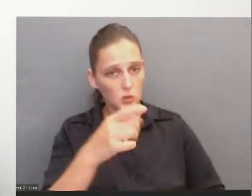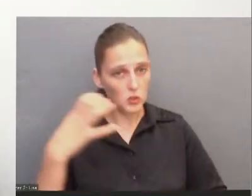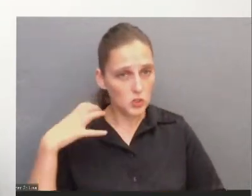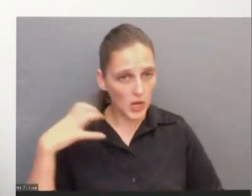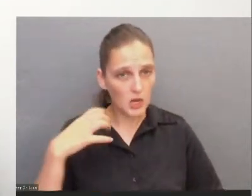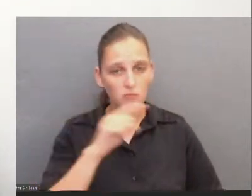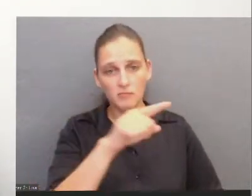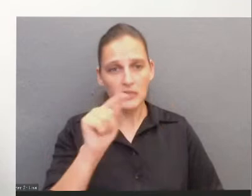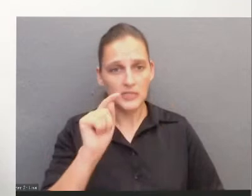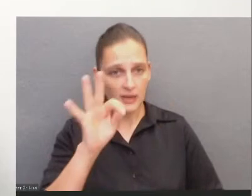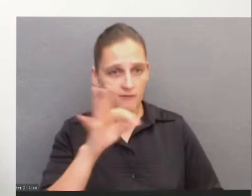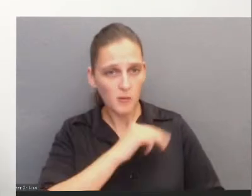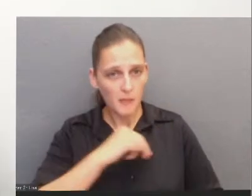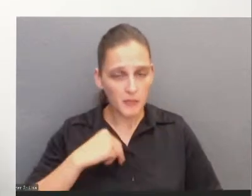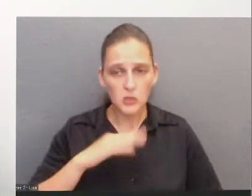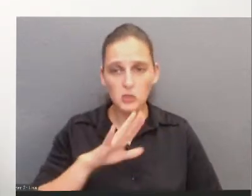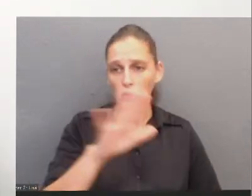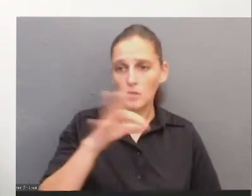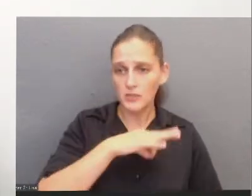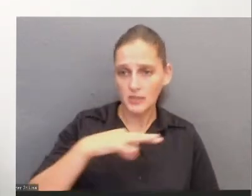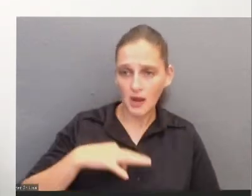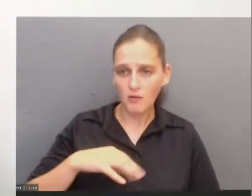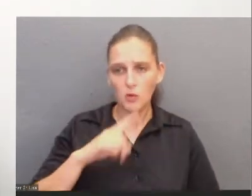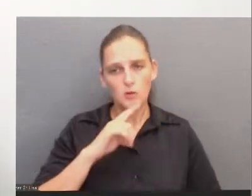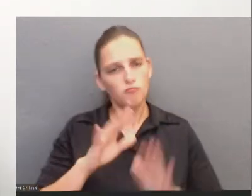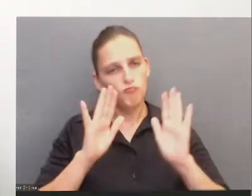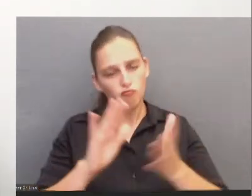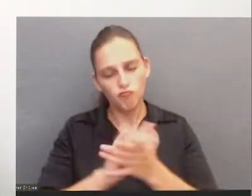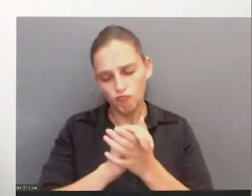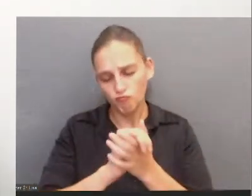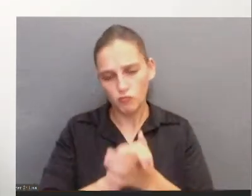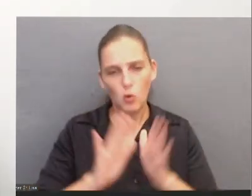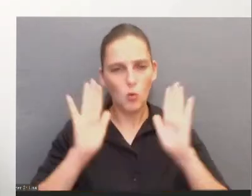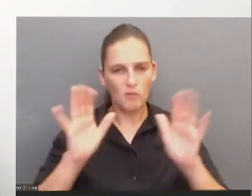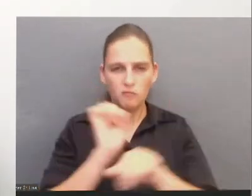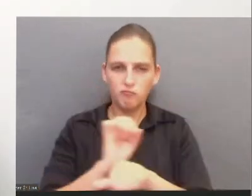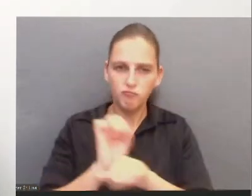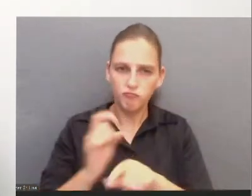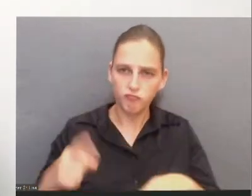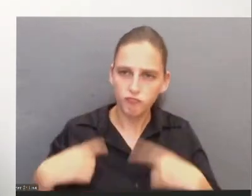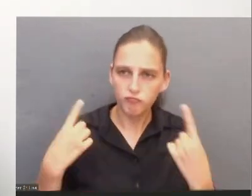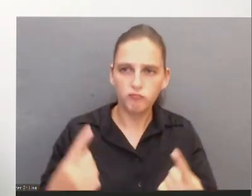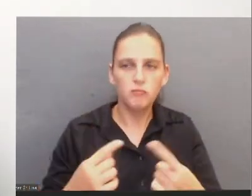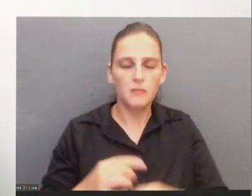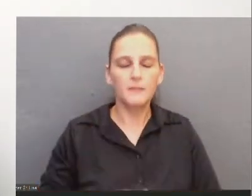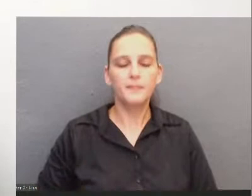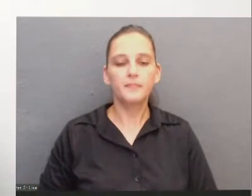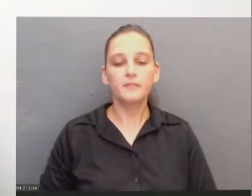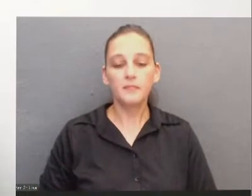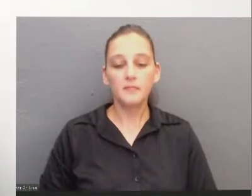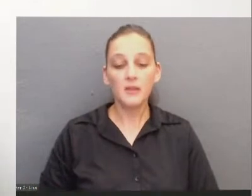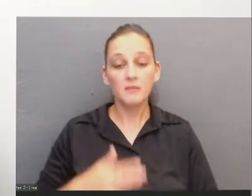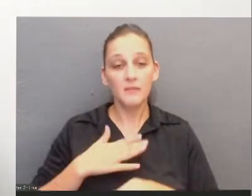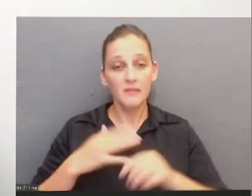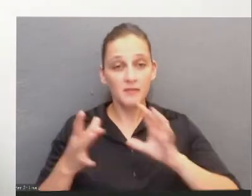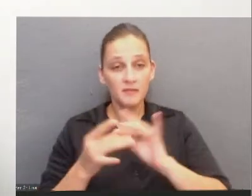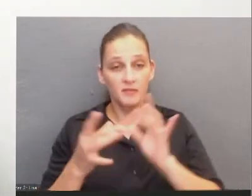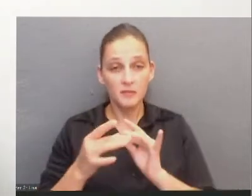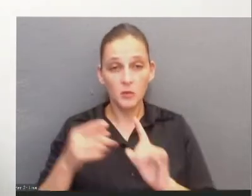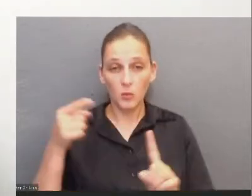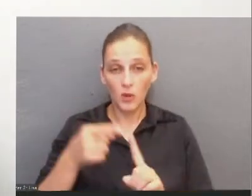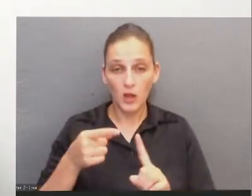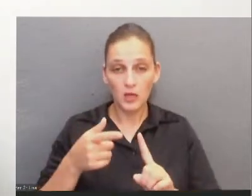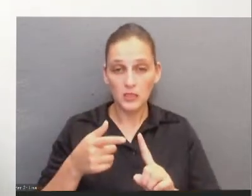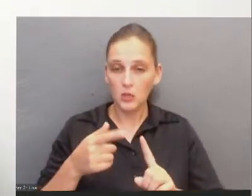the staff for this truly Herculean effort that could hardly be more timely or important. My comments have to do with a simple but deep issue that is